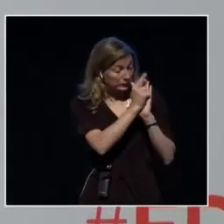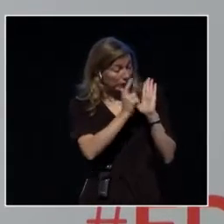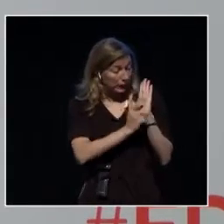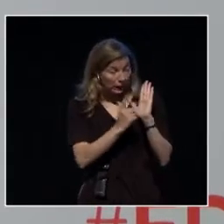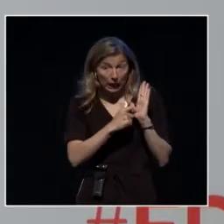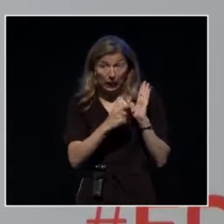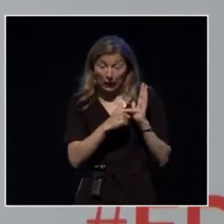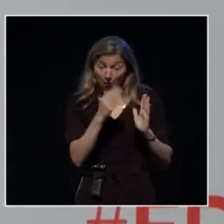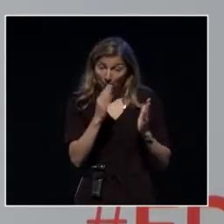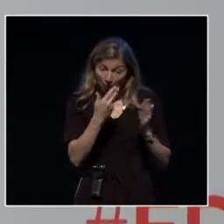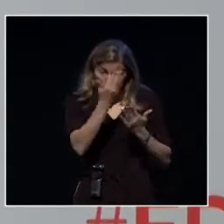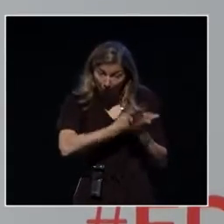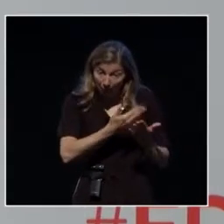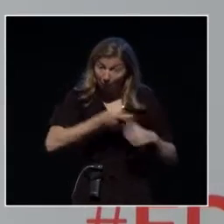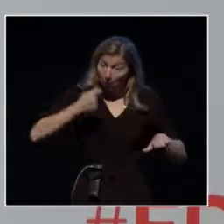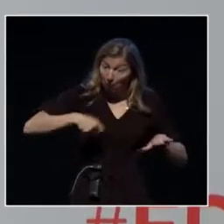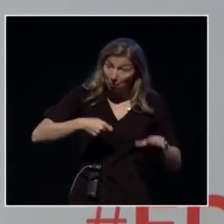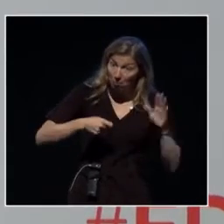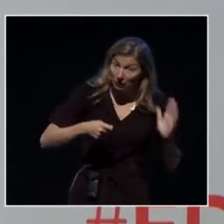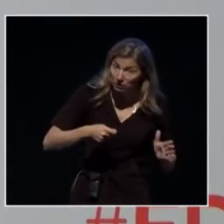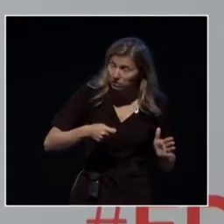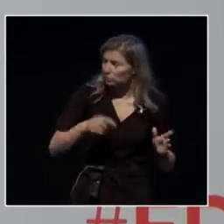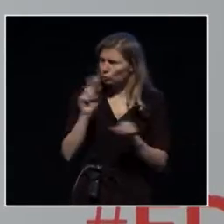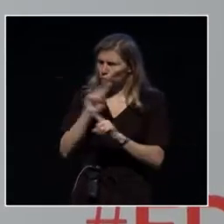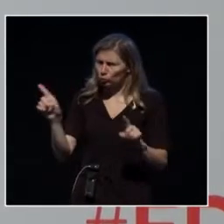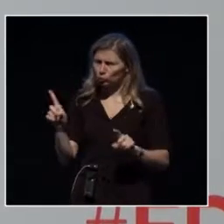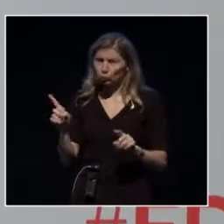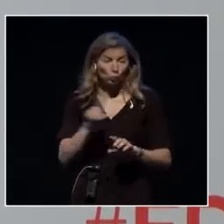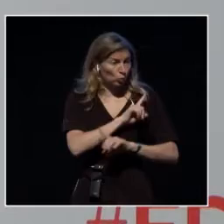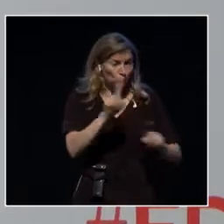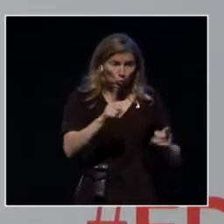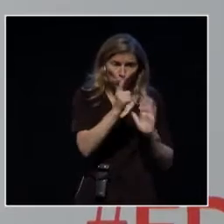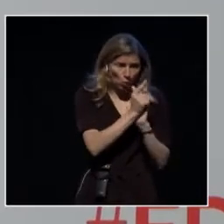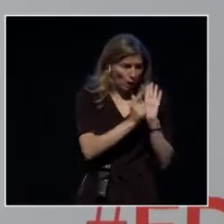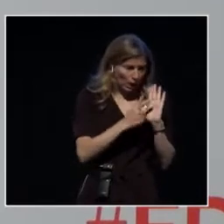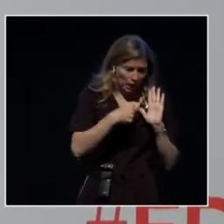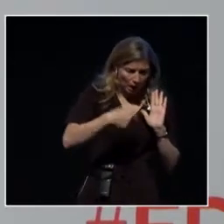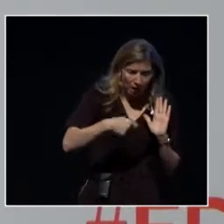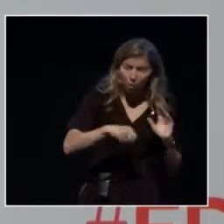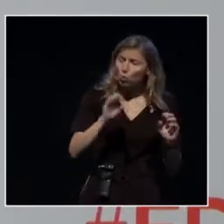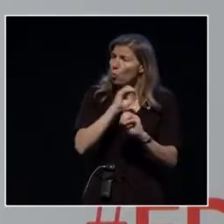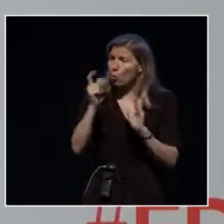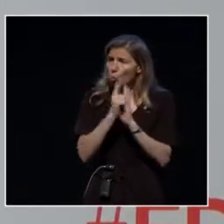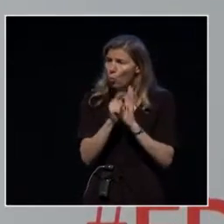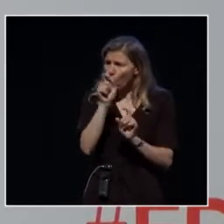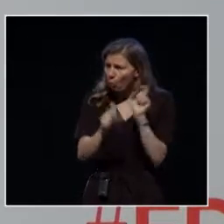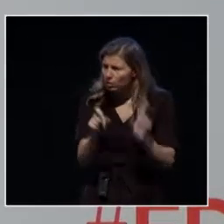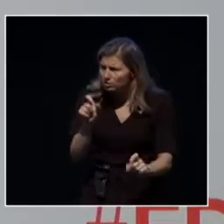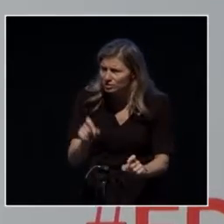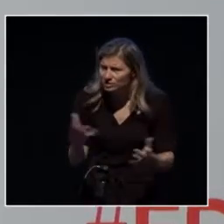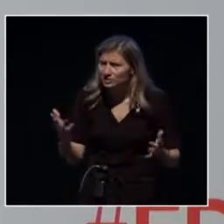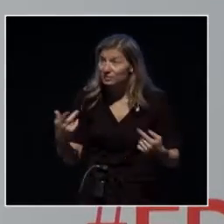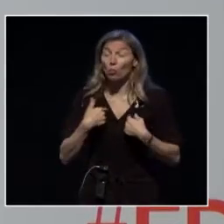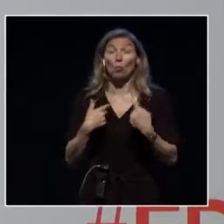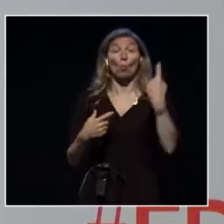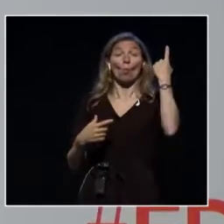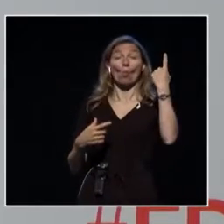we don't need any legal papers, we don't have any lawyers. So we are the only bank in the world which is